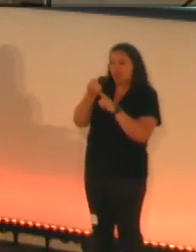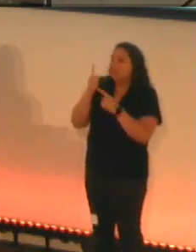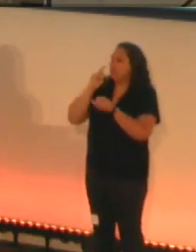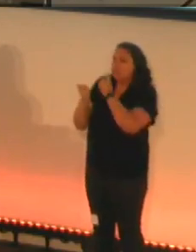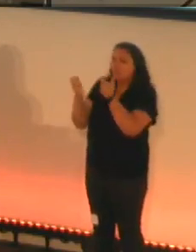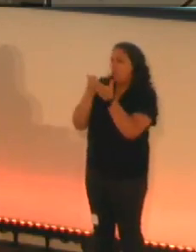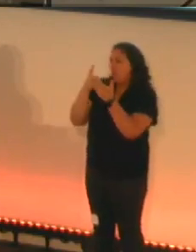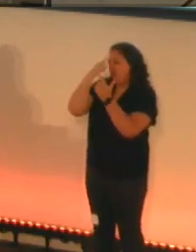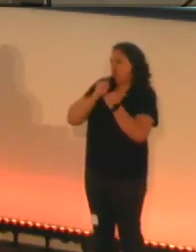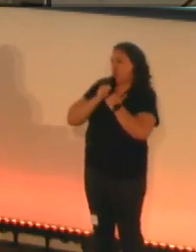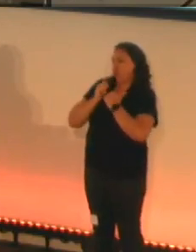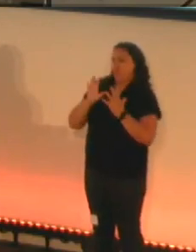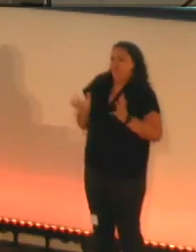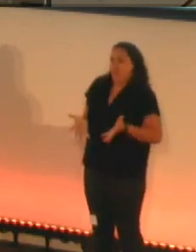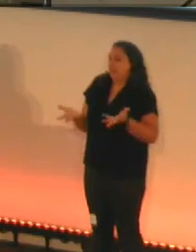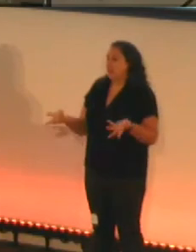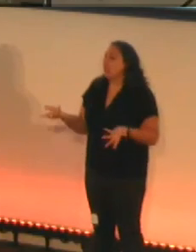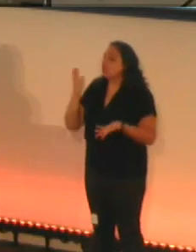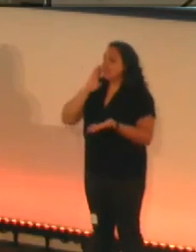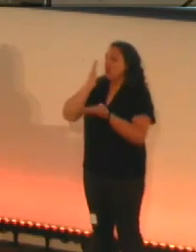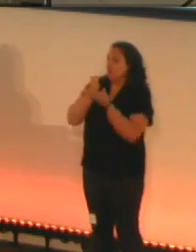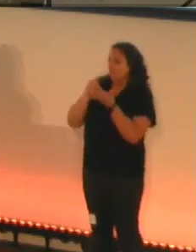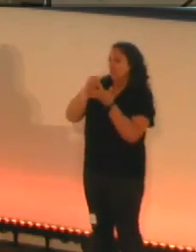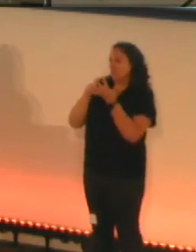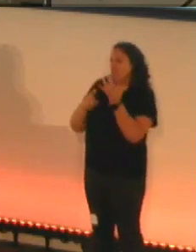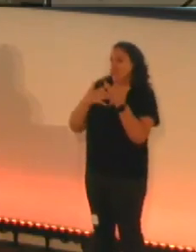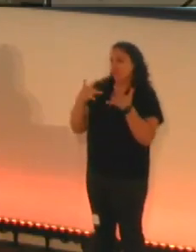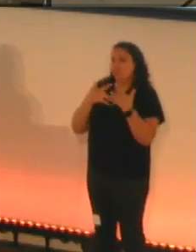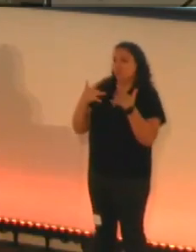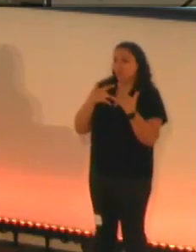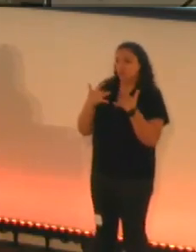it to. That's perfectly fine. But yeah, those are just some of the ethical concerns we talked